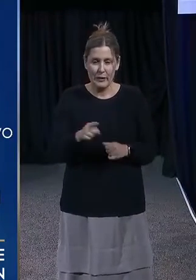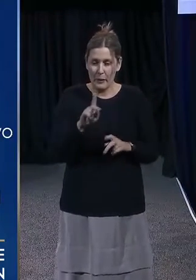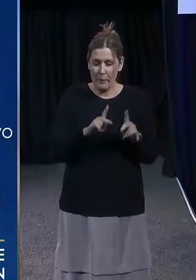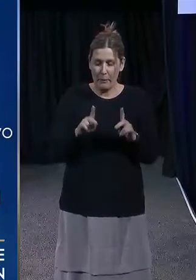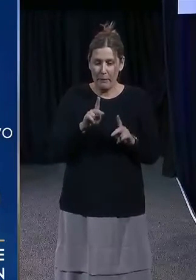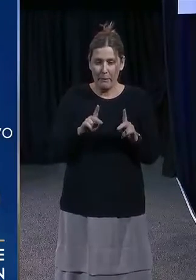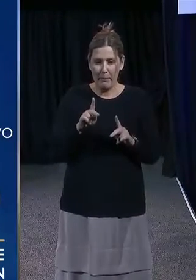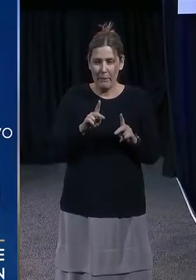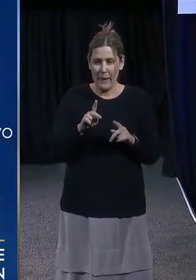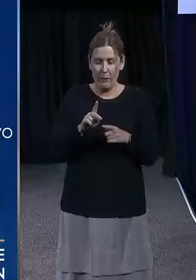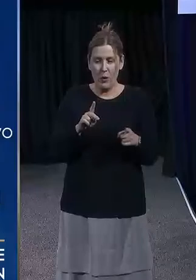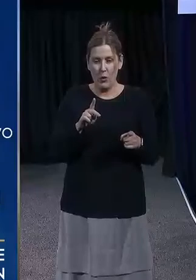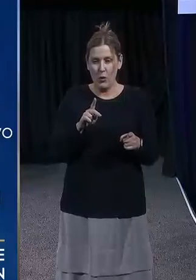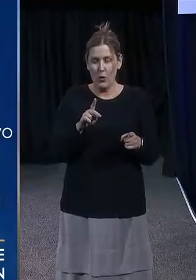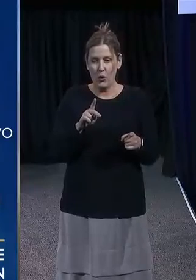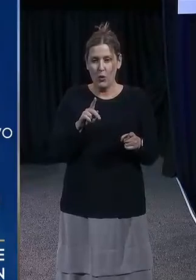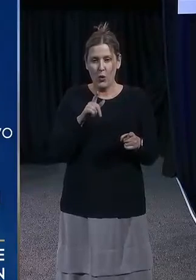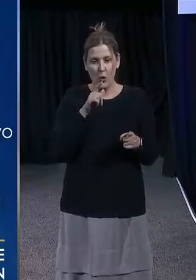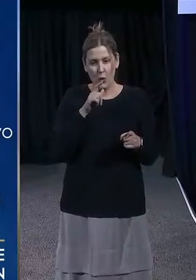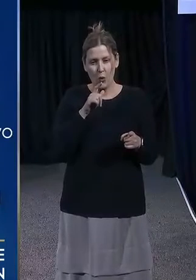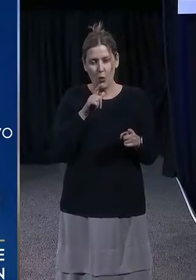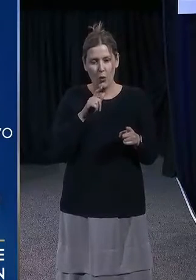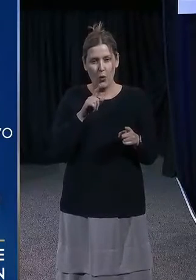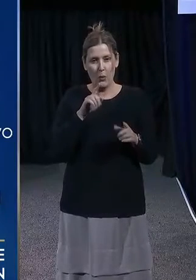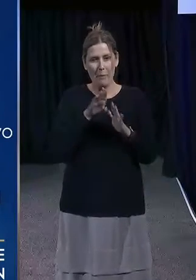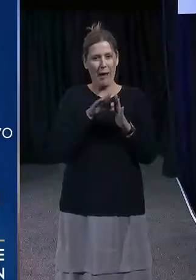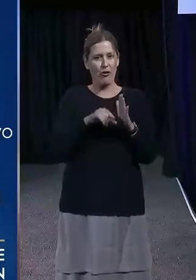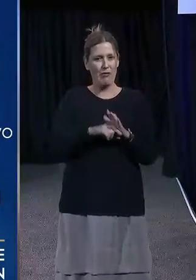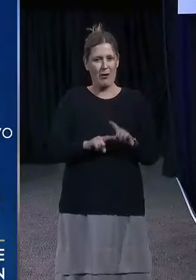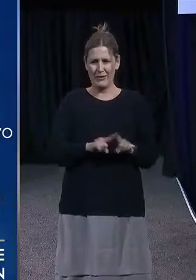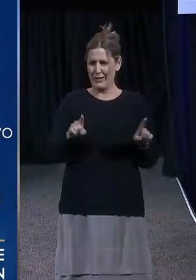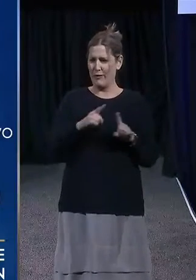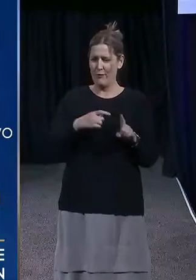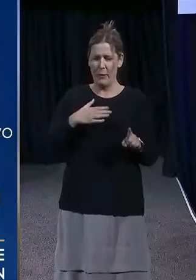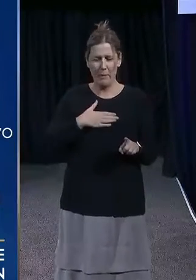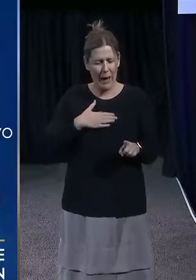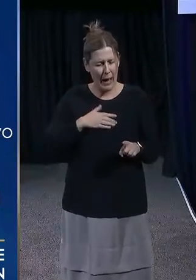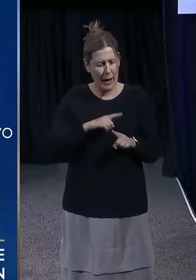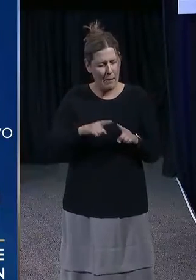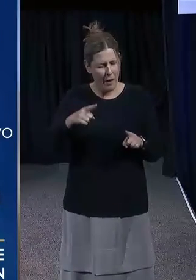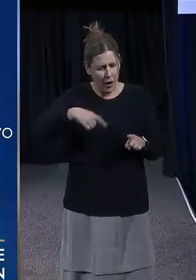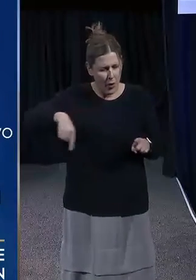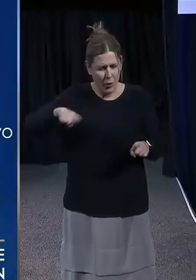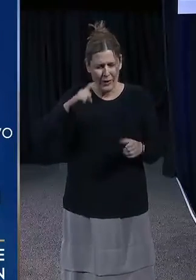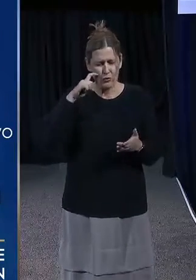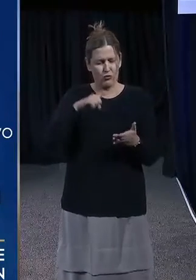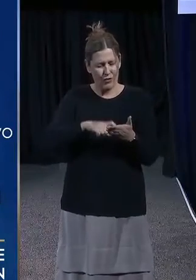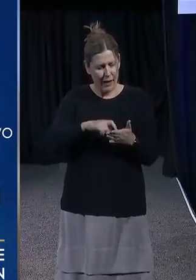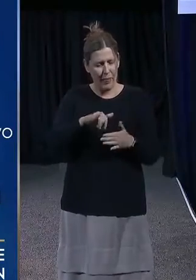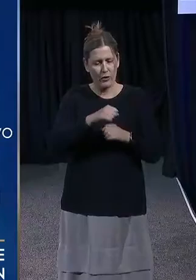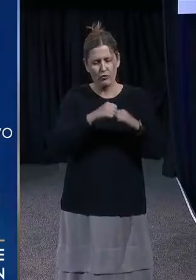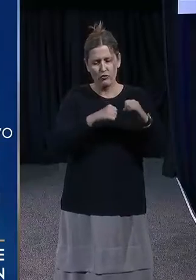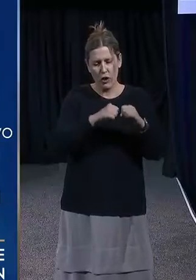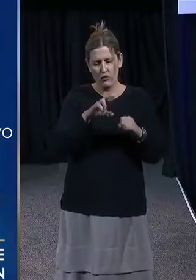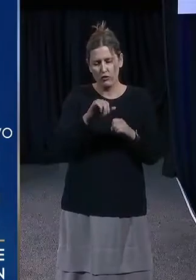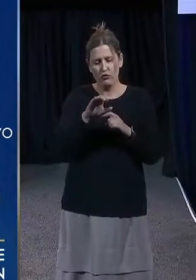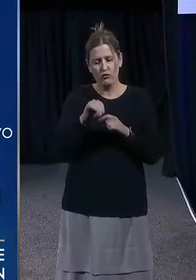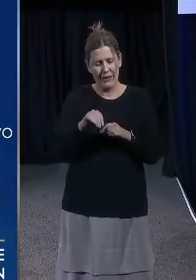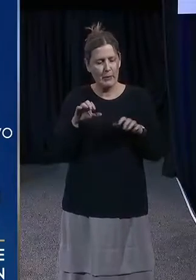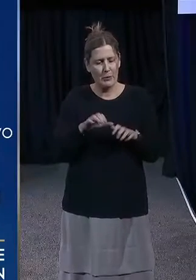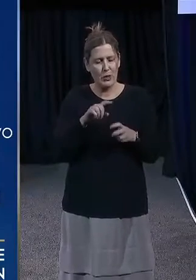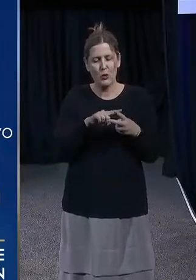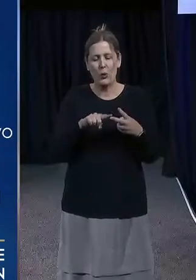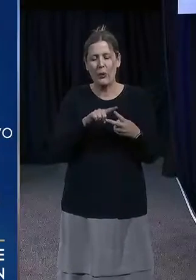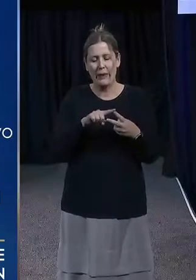of the background very different from my own, but recognizing that structural racism does two things, and it does two